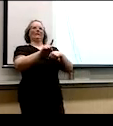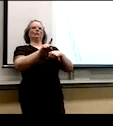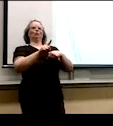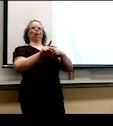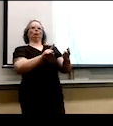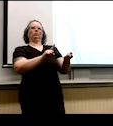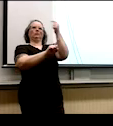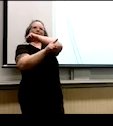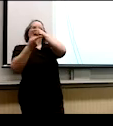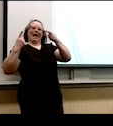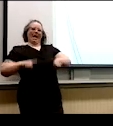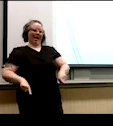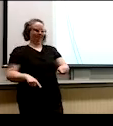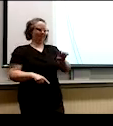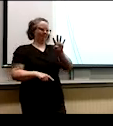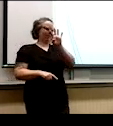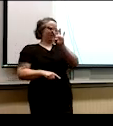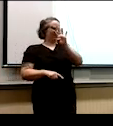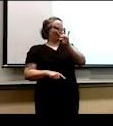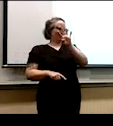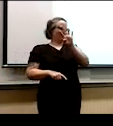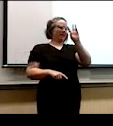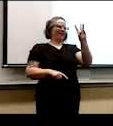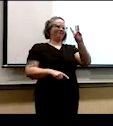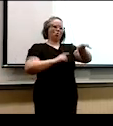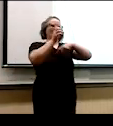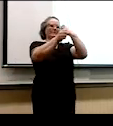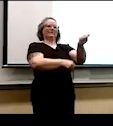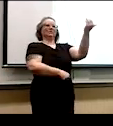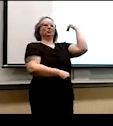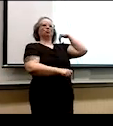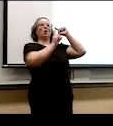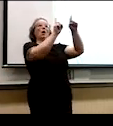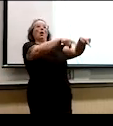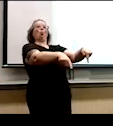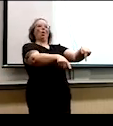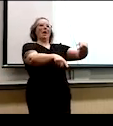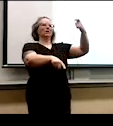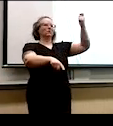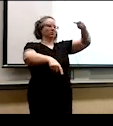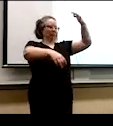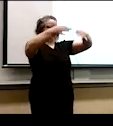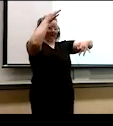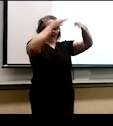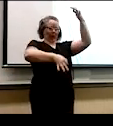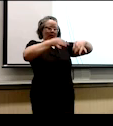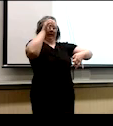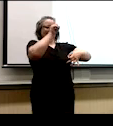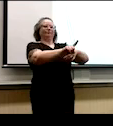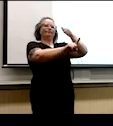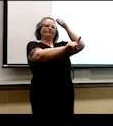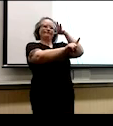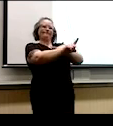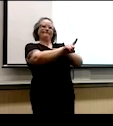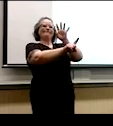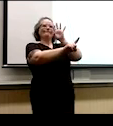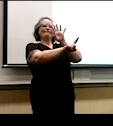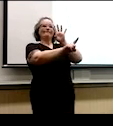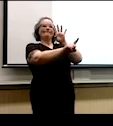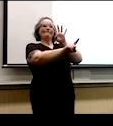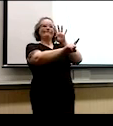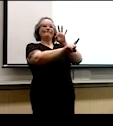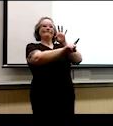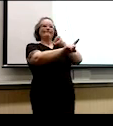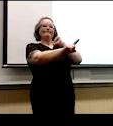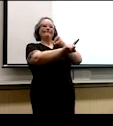hearing for a Down syndrome baby. And the hearing was whether the baby should be allowed to